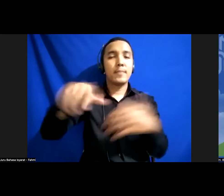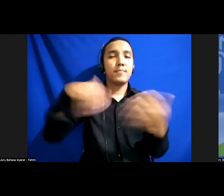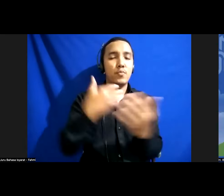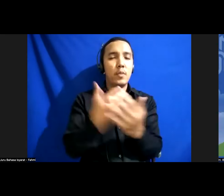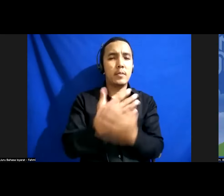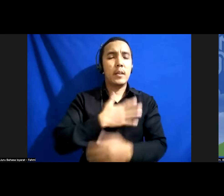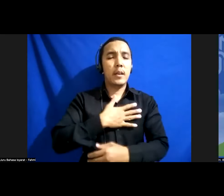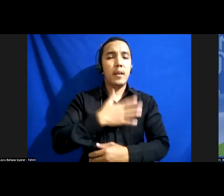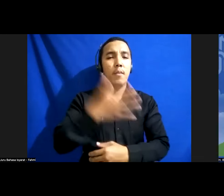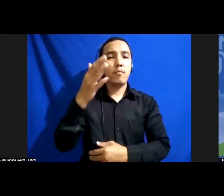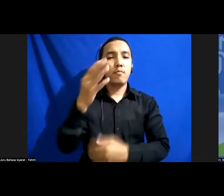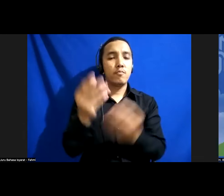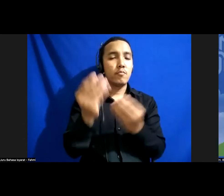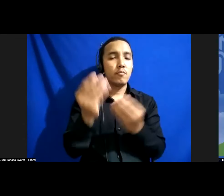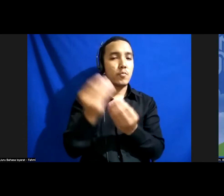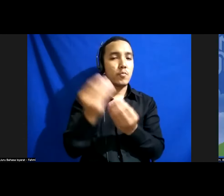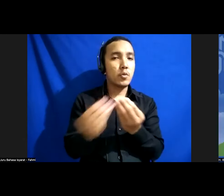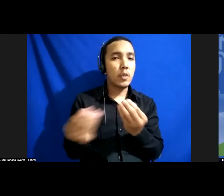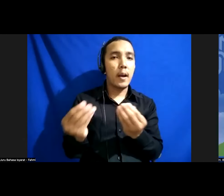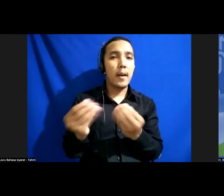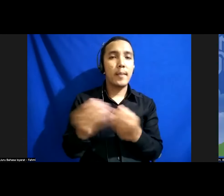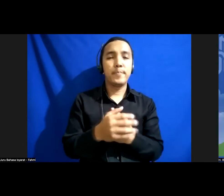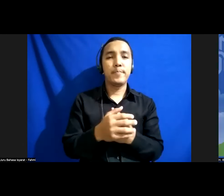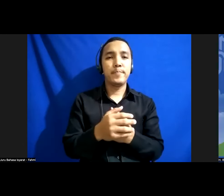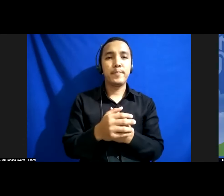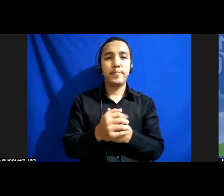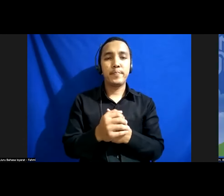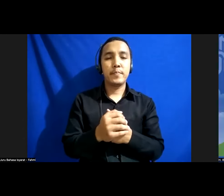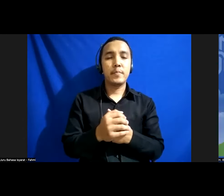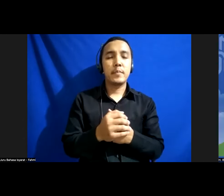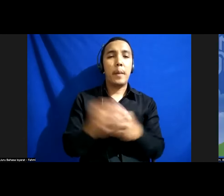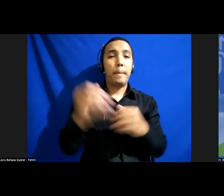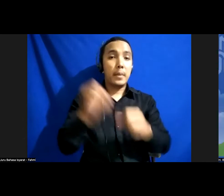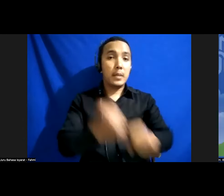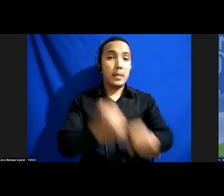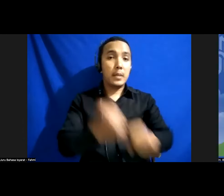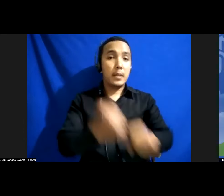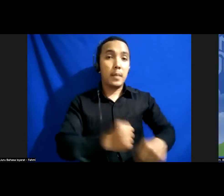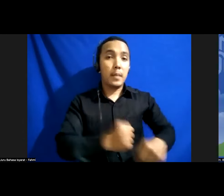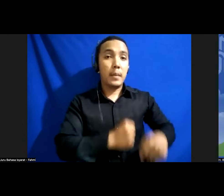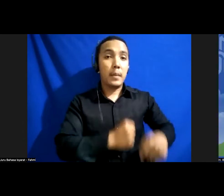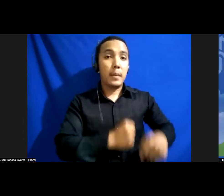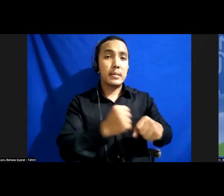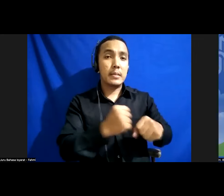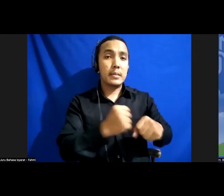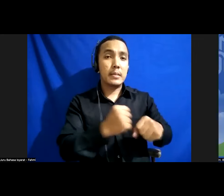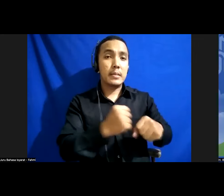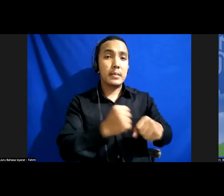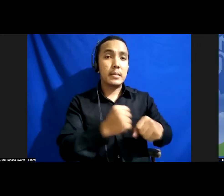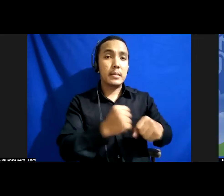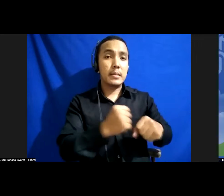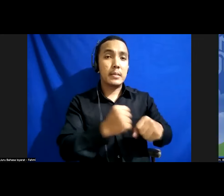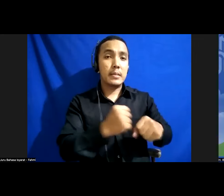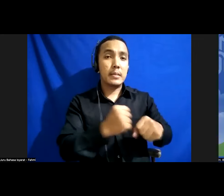to convey our gratitude and our appreciation, our highest appreciation, because the